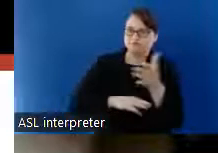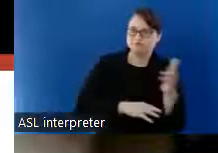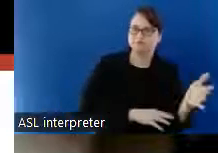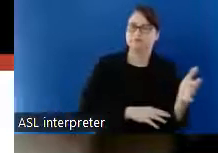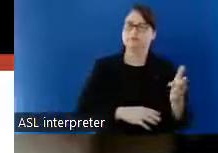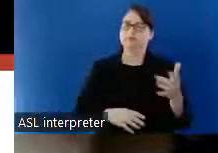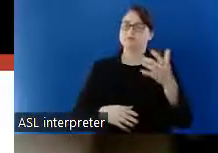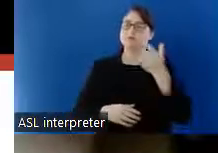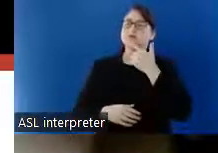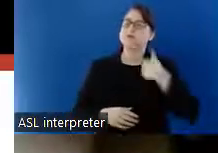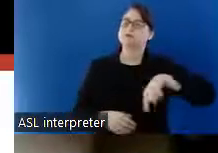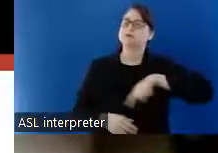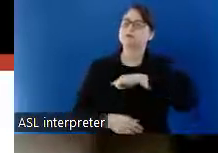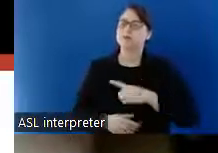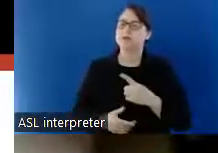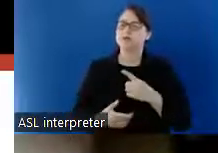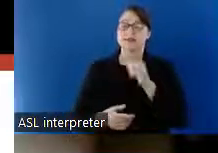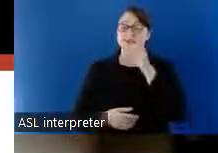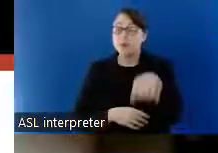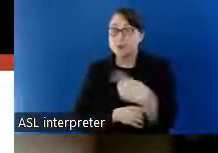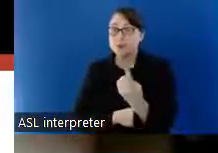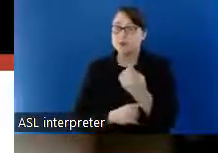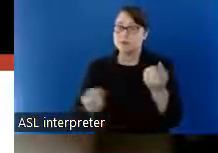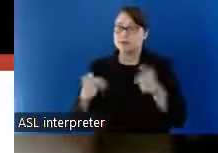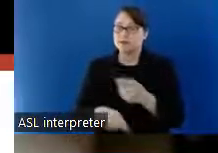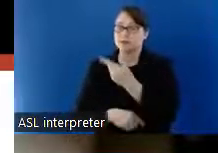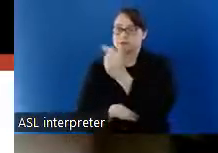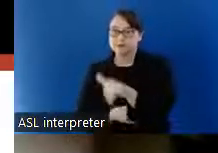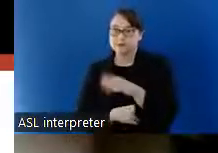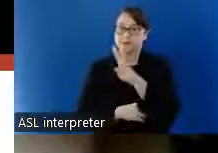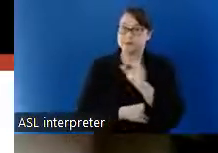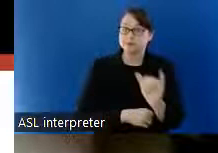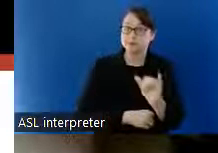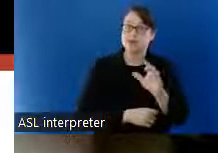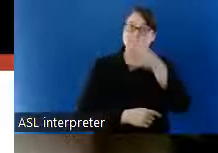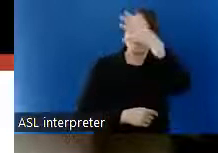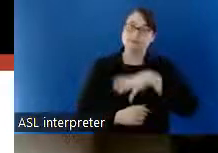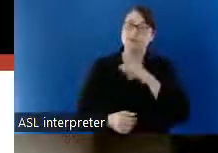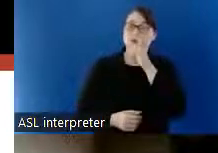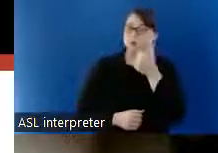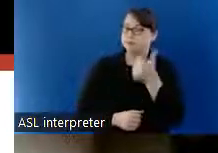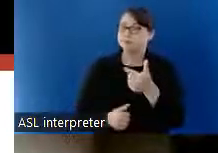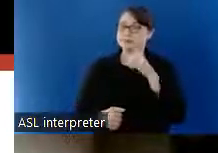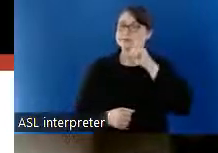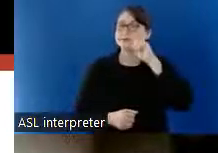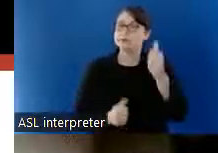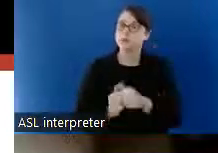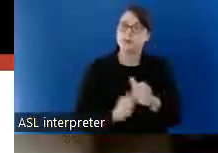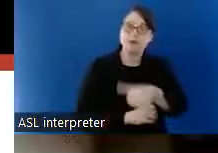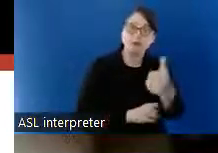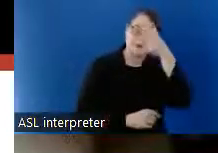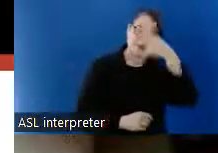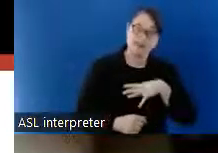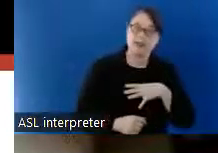just occurring among gay, bisexual, and other men who have sex with men, and that sexual contact isn't the only means of acquiring the